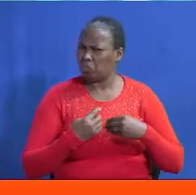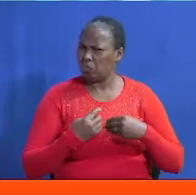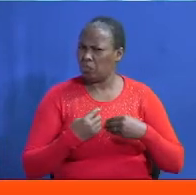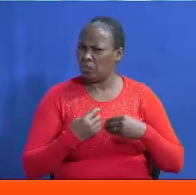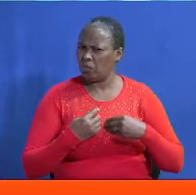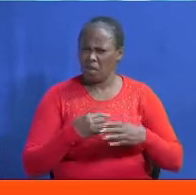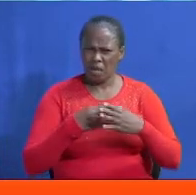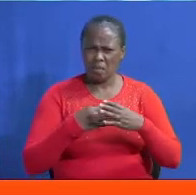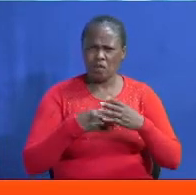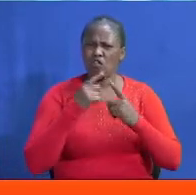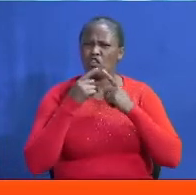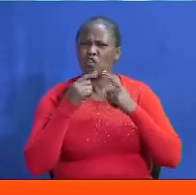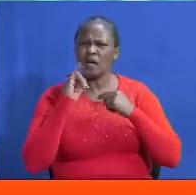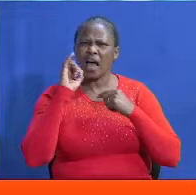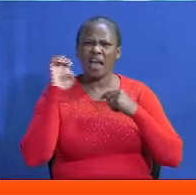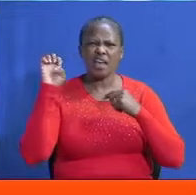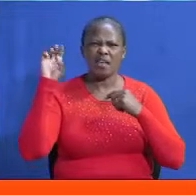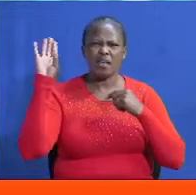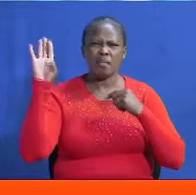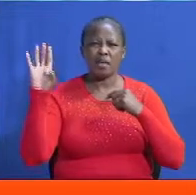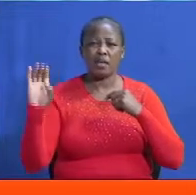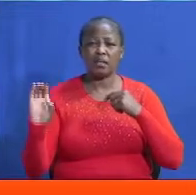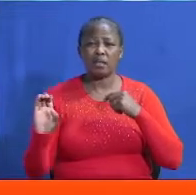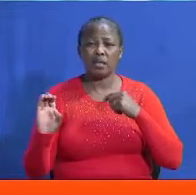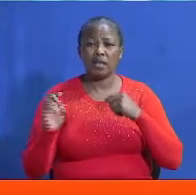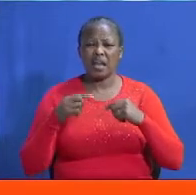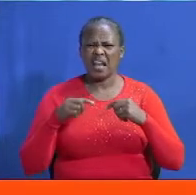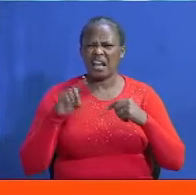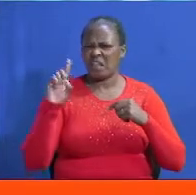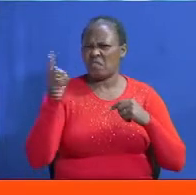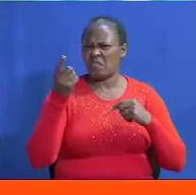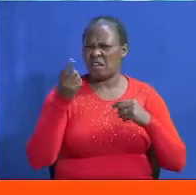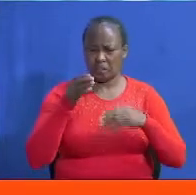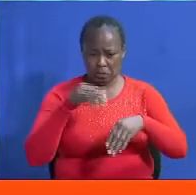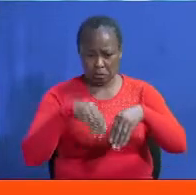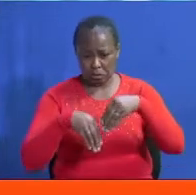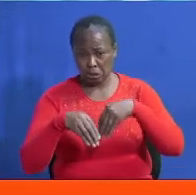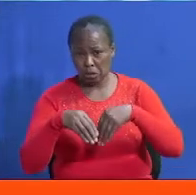IBC. So we are going to have our first elections